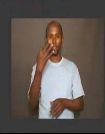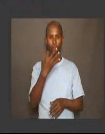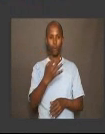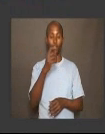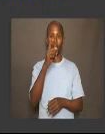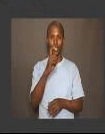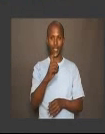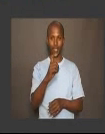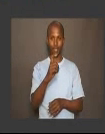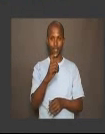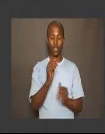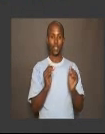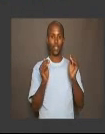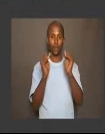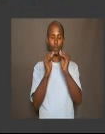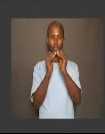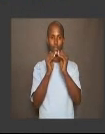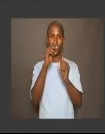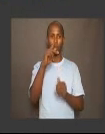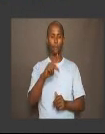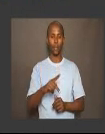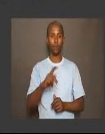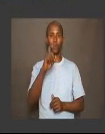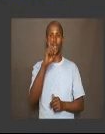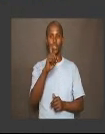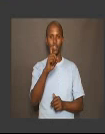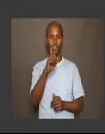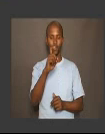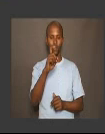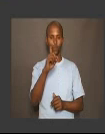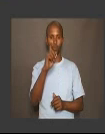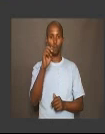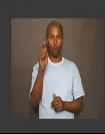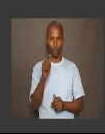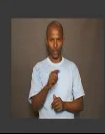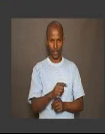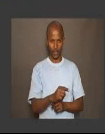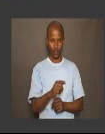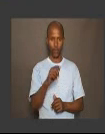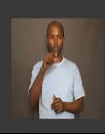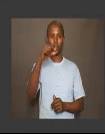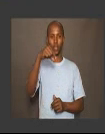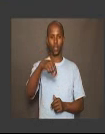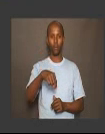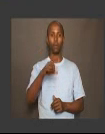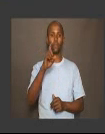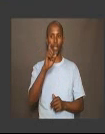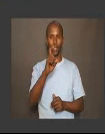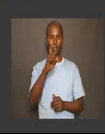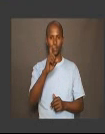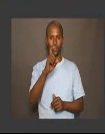of x equals p of x over q of